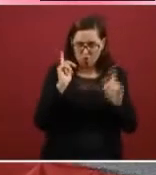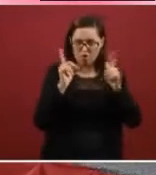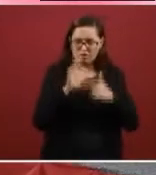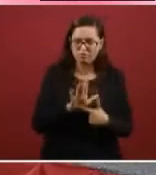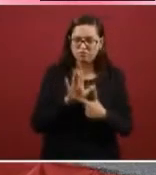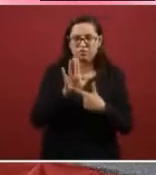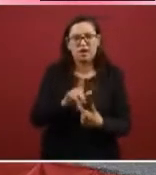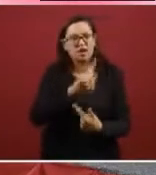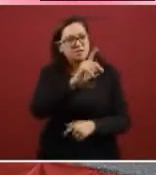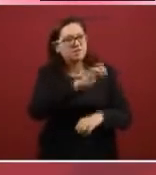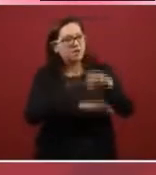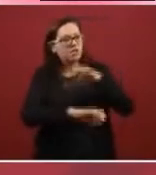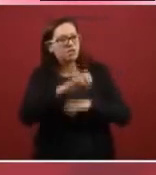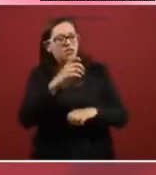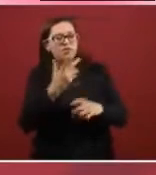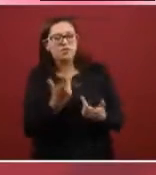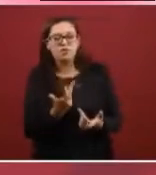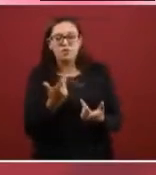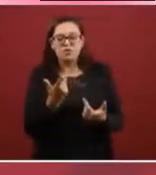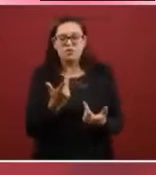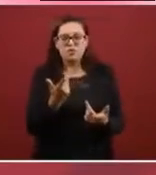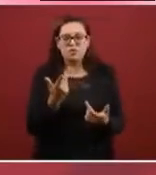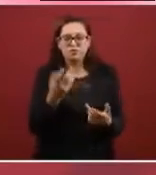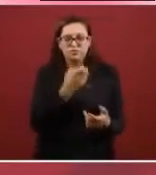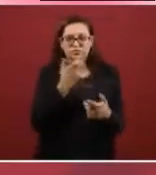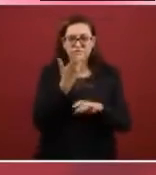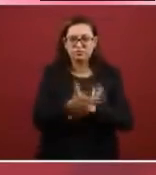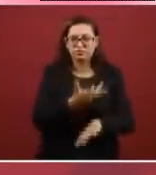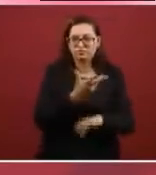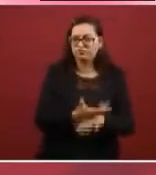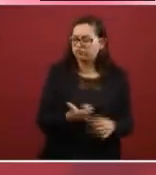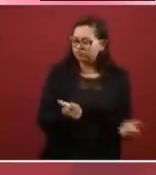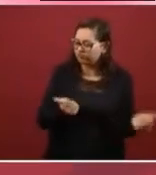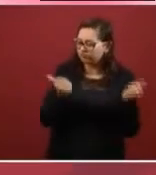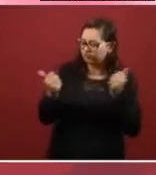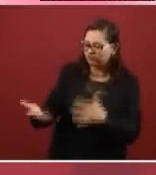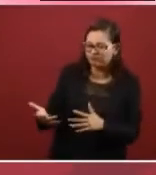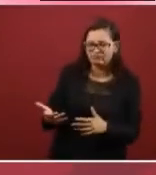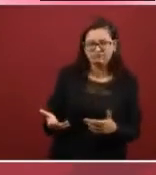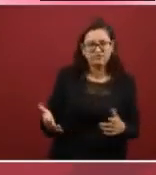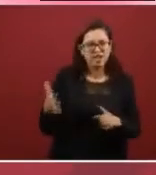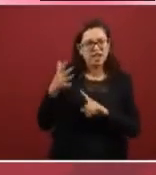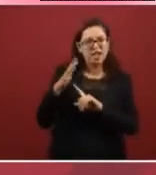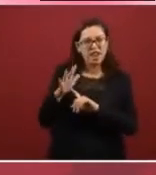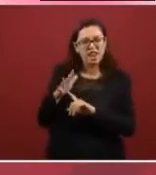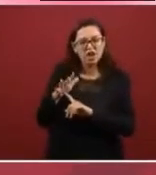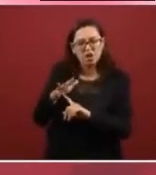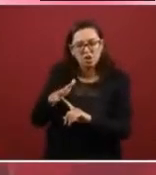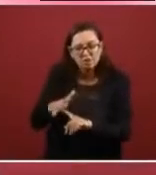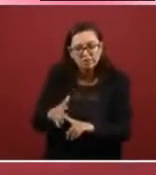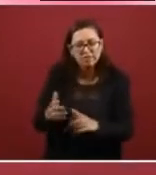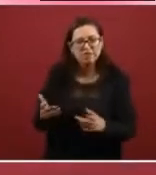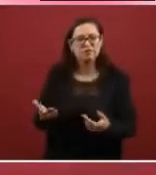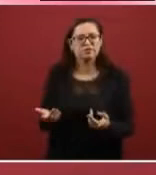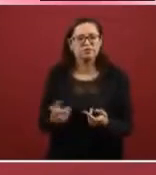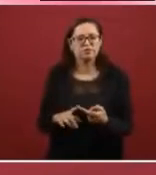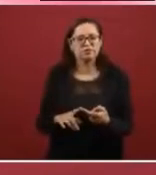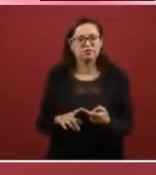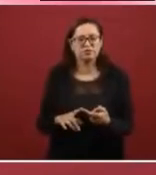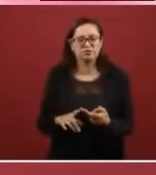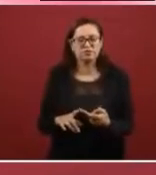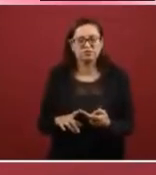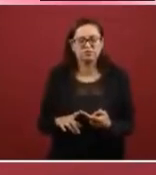ambassador giving helicopters and helicopters este